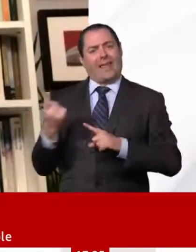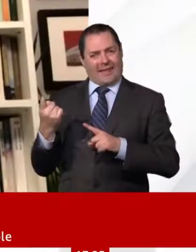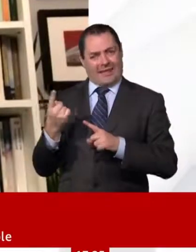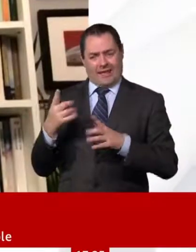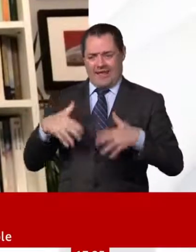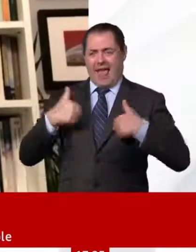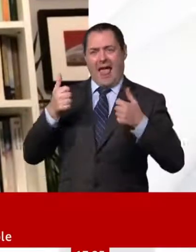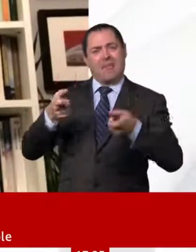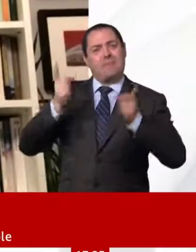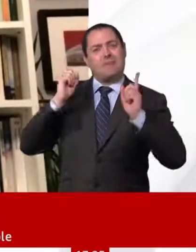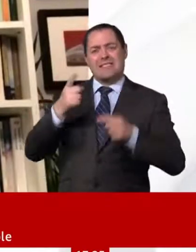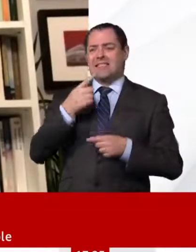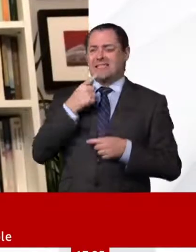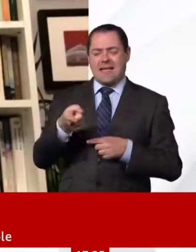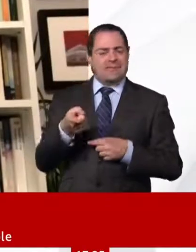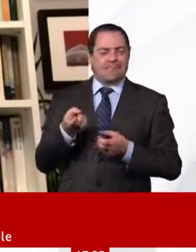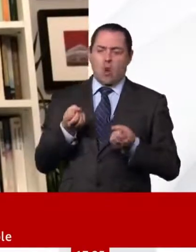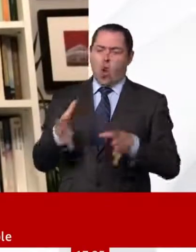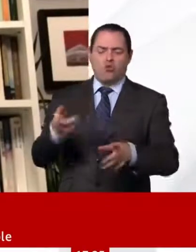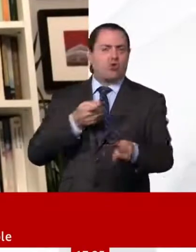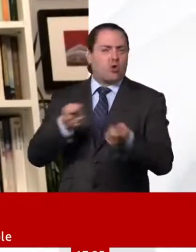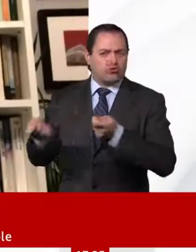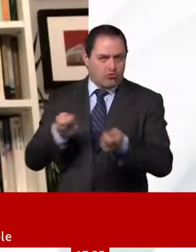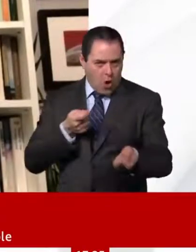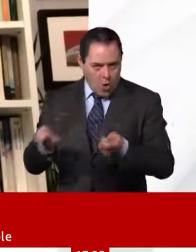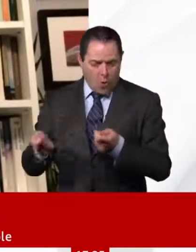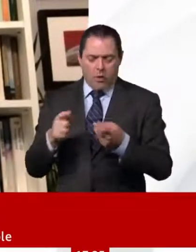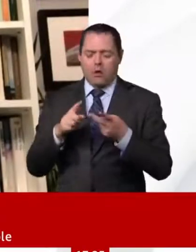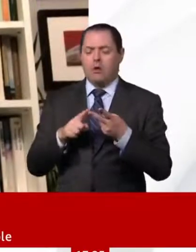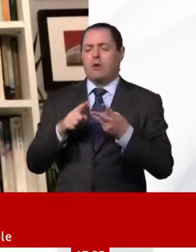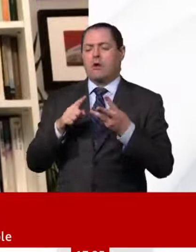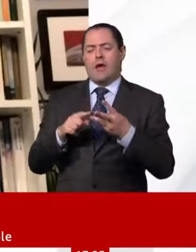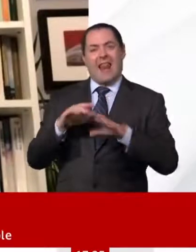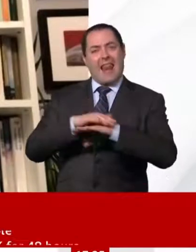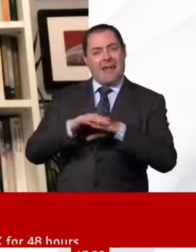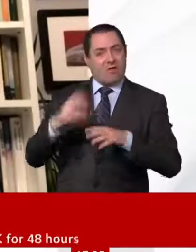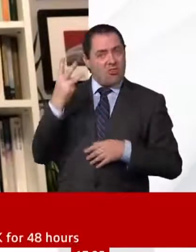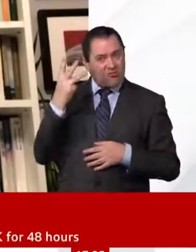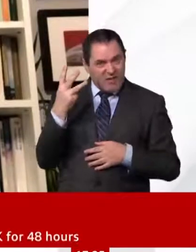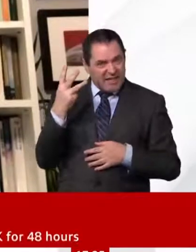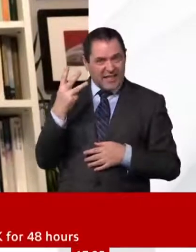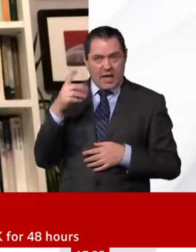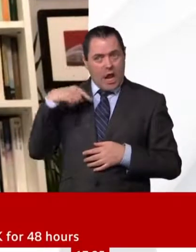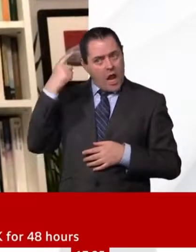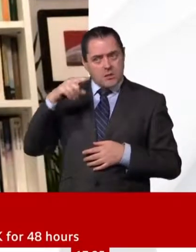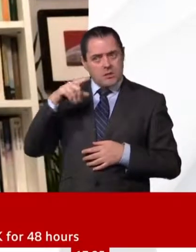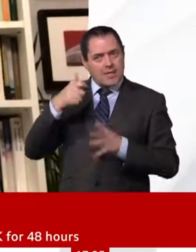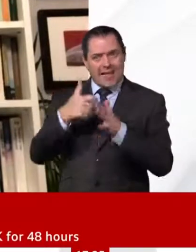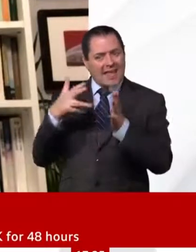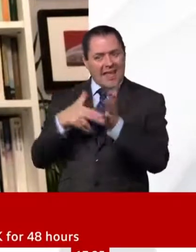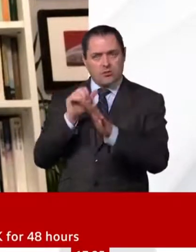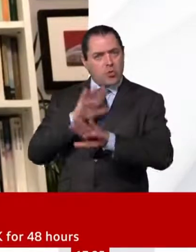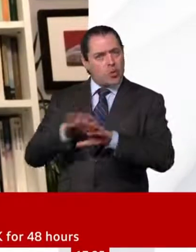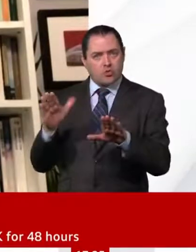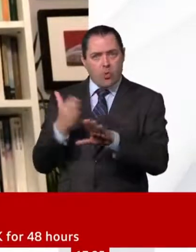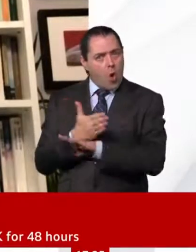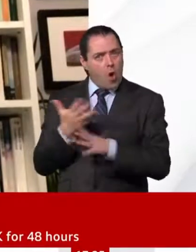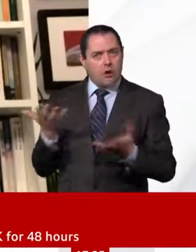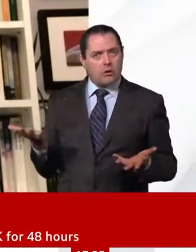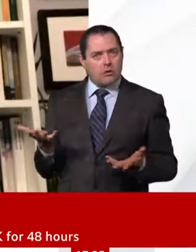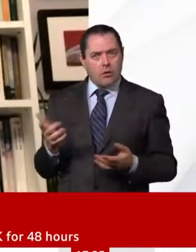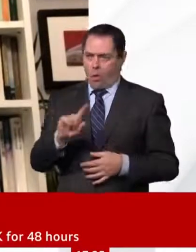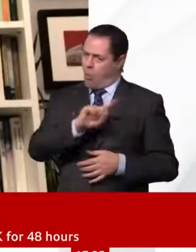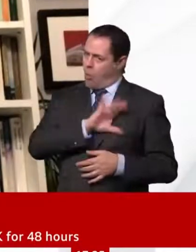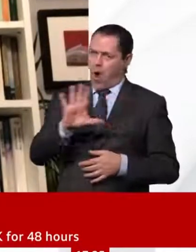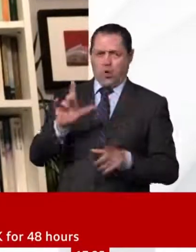that Tier 3 wasn't working in London or Kent. Plus, we've seen people travelling across the country for Christmas. Why isn't the whole country now